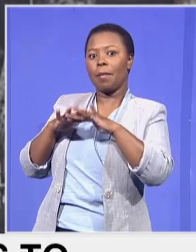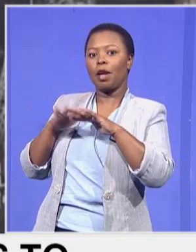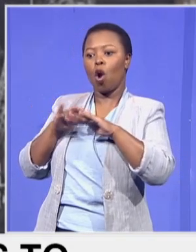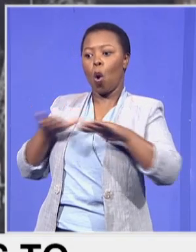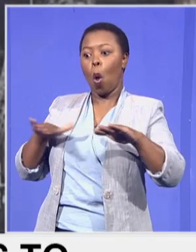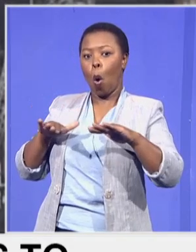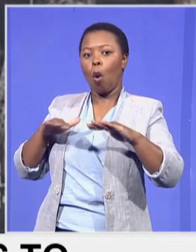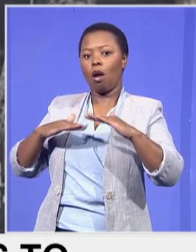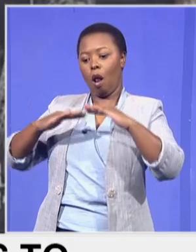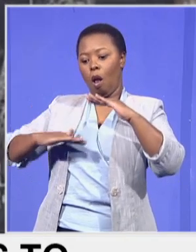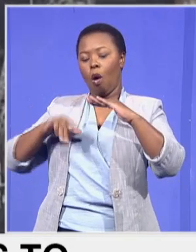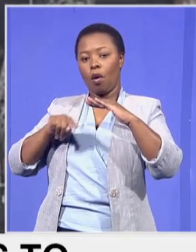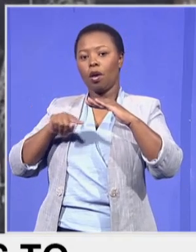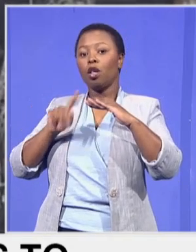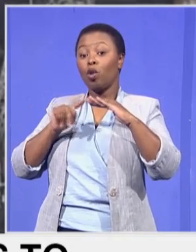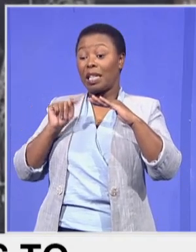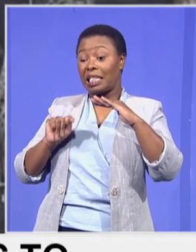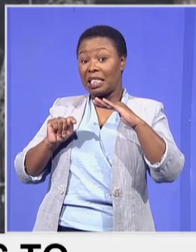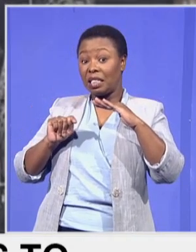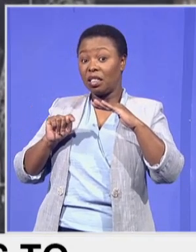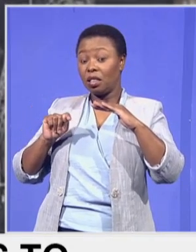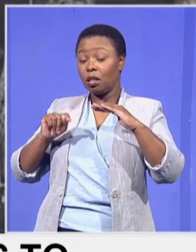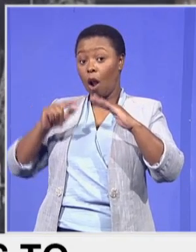least sustainable to a certain level?